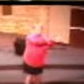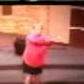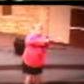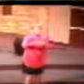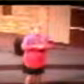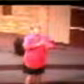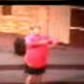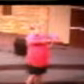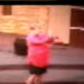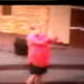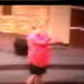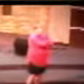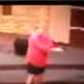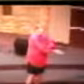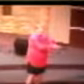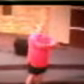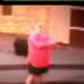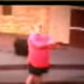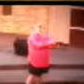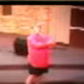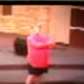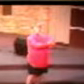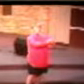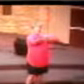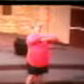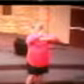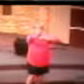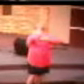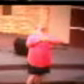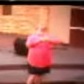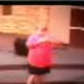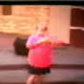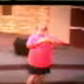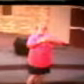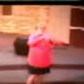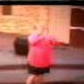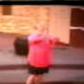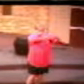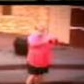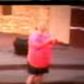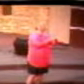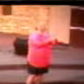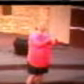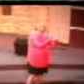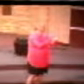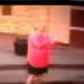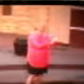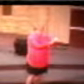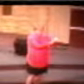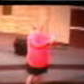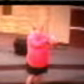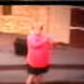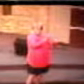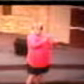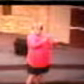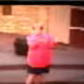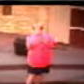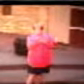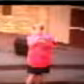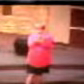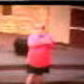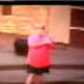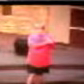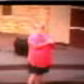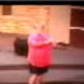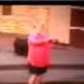night. And the time came for a community cookout, and we had word had spread, and everybody was doing their job and setting up tables,